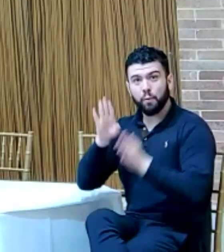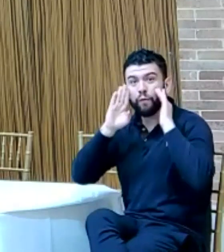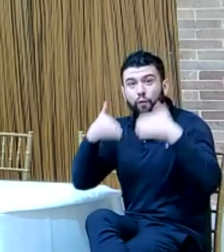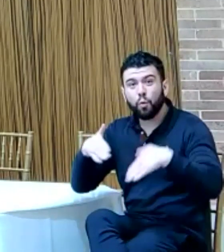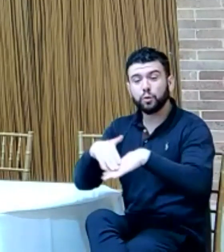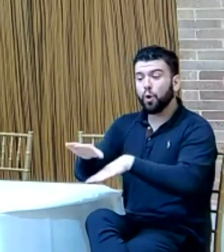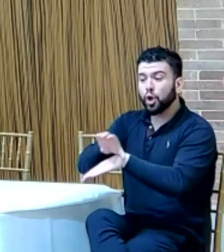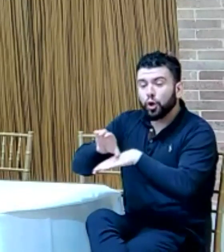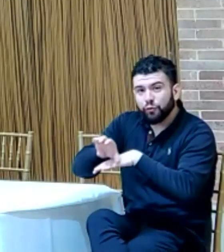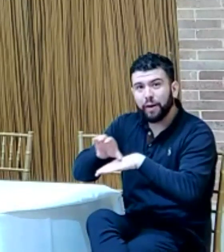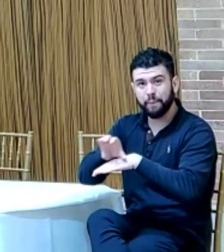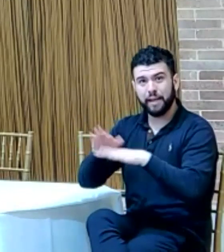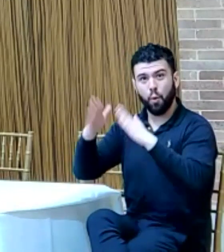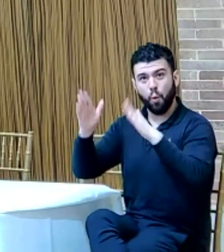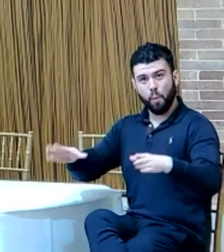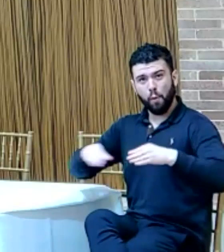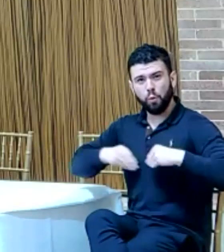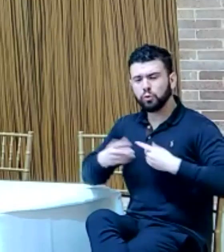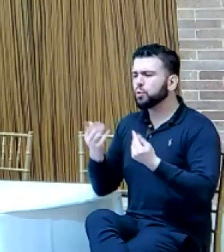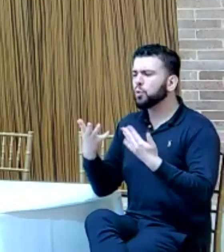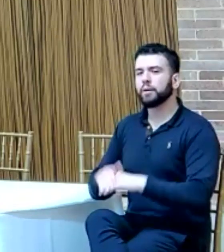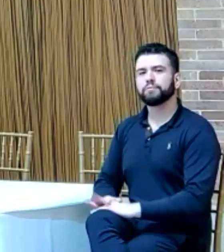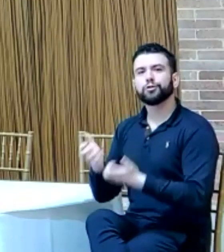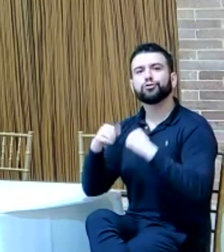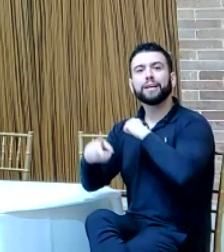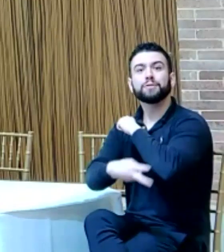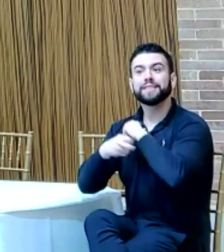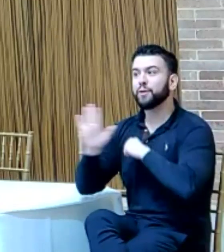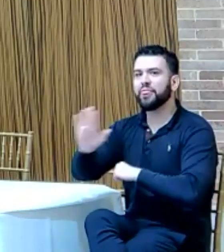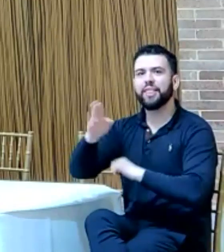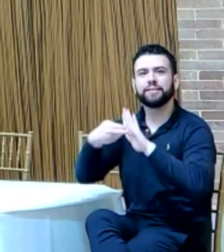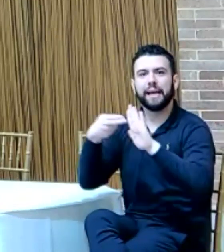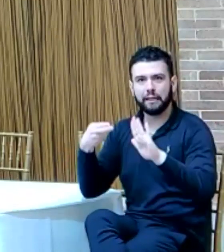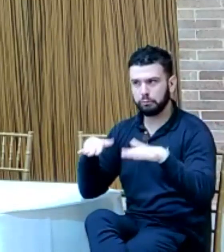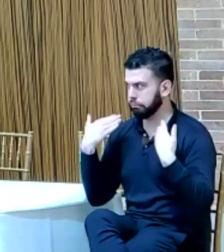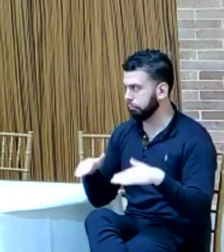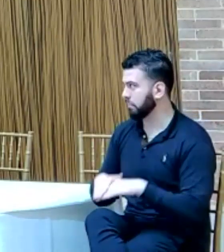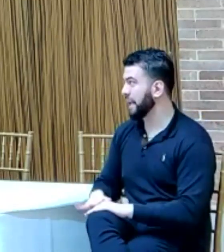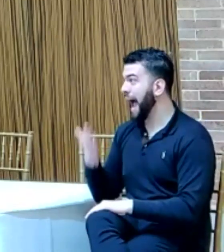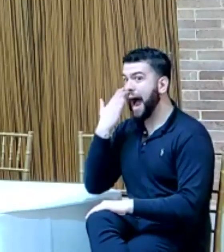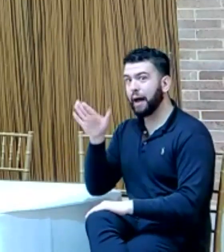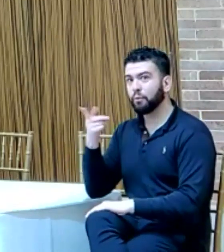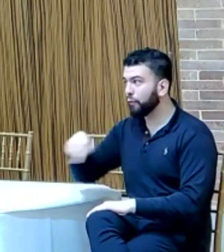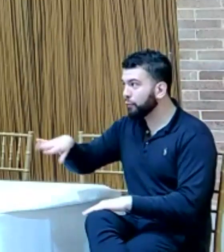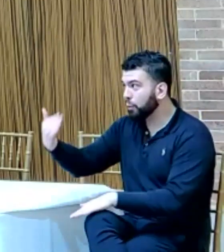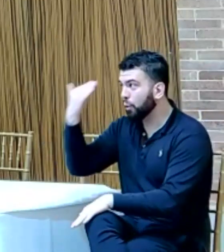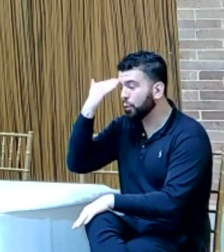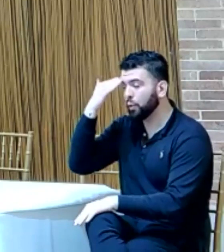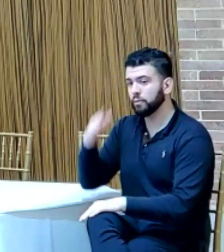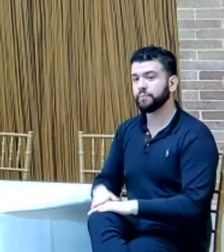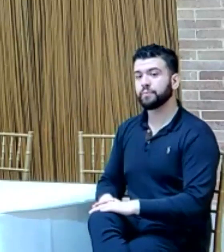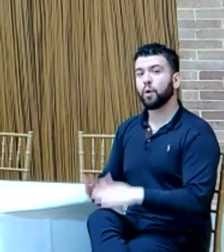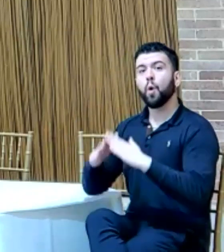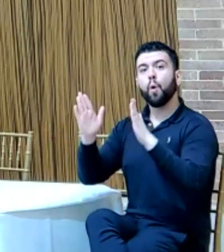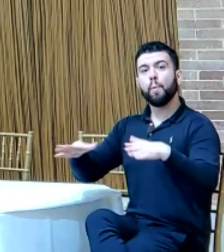right trying to steal and take away their titles right I don't know if you're familiar with this case homeowner assistant Services